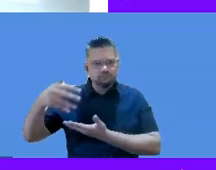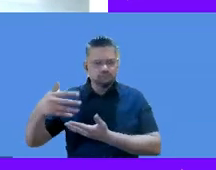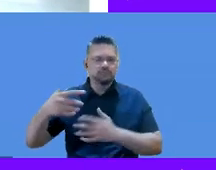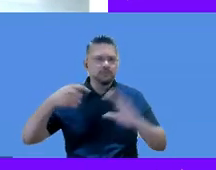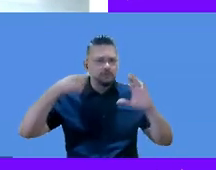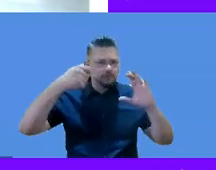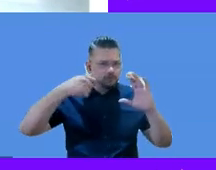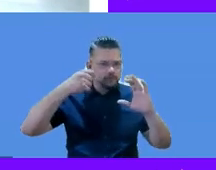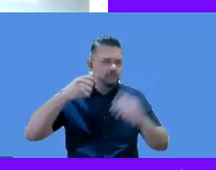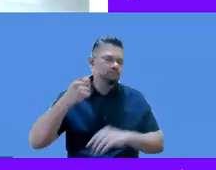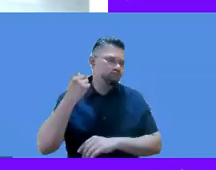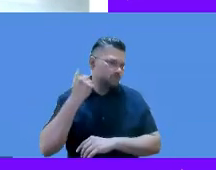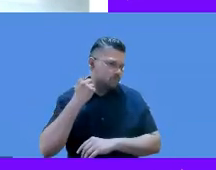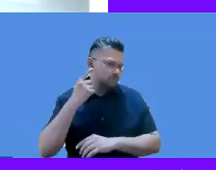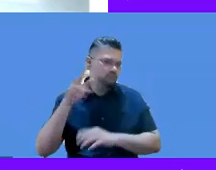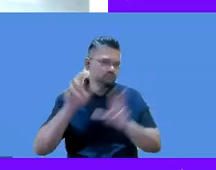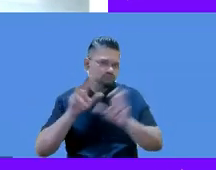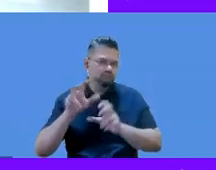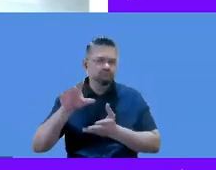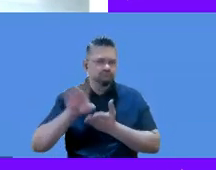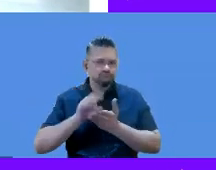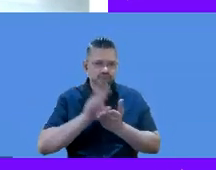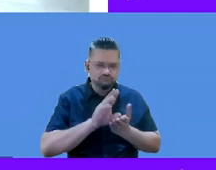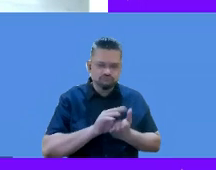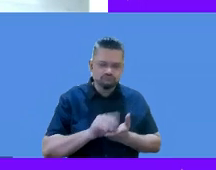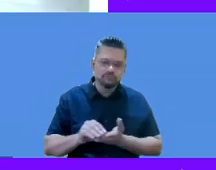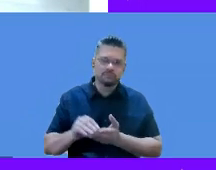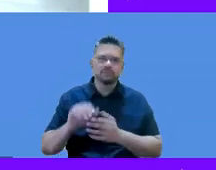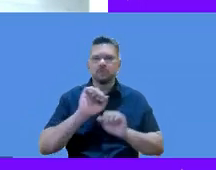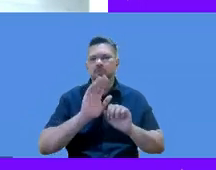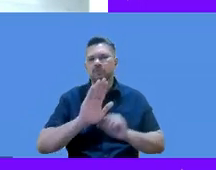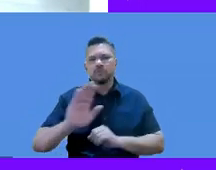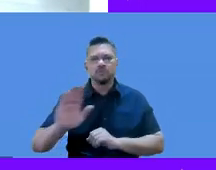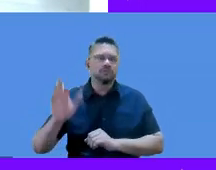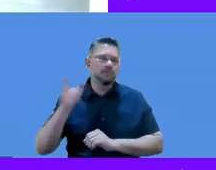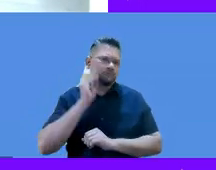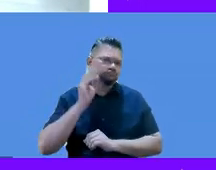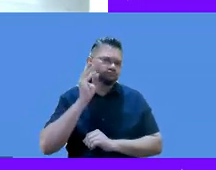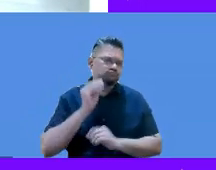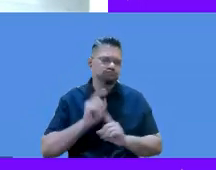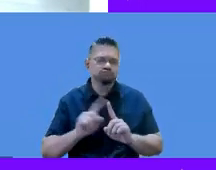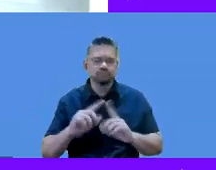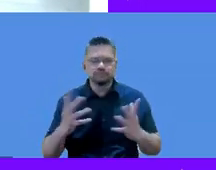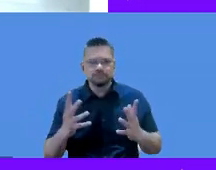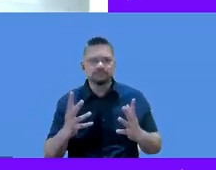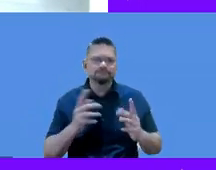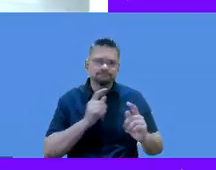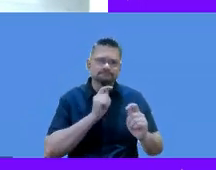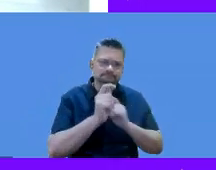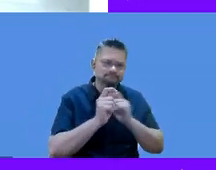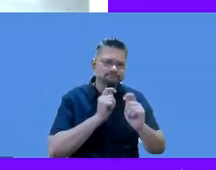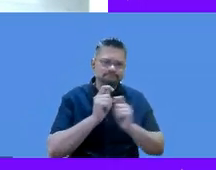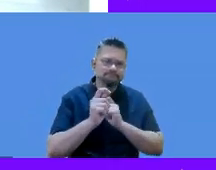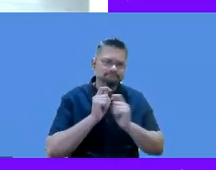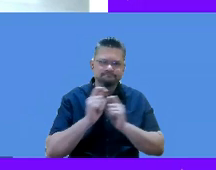develop a picture of girls' mobility experience. So we did conduct individual interviews with over 200 adolescent girls and young women aged